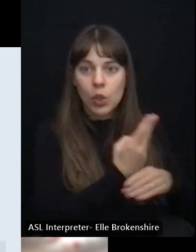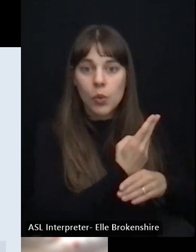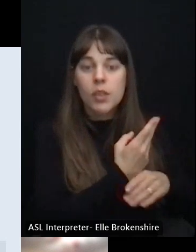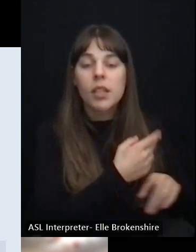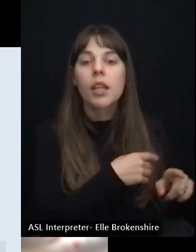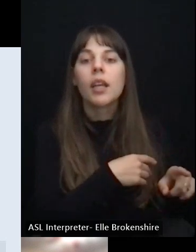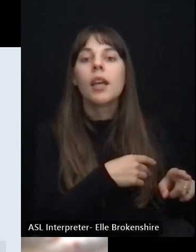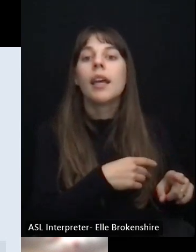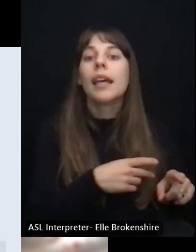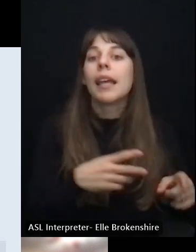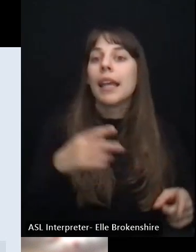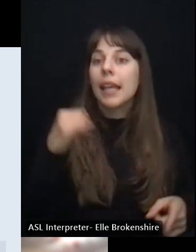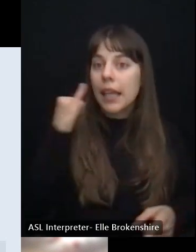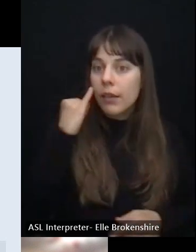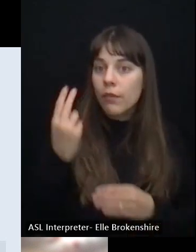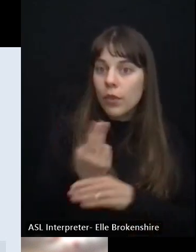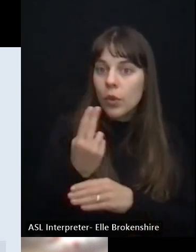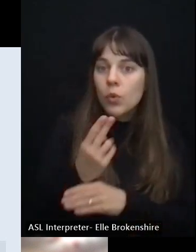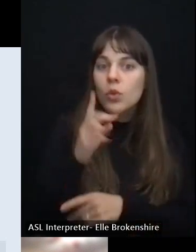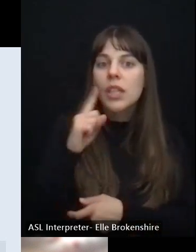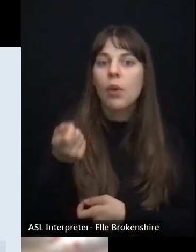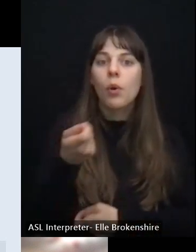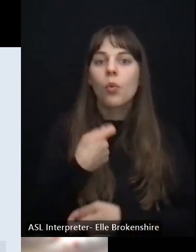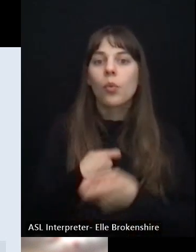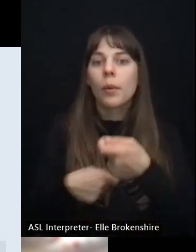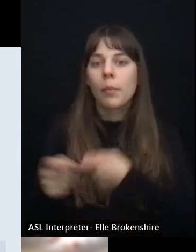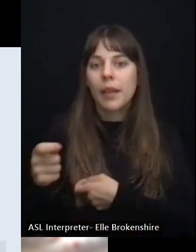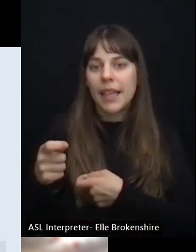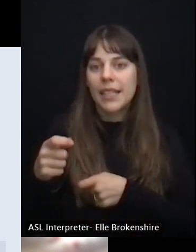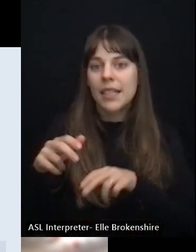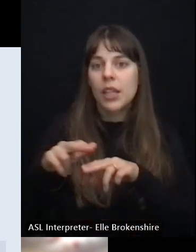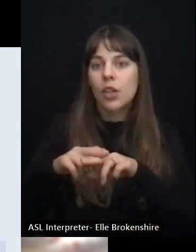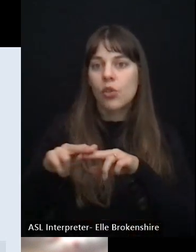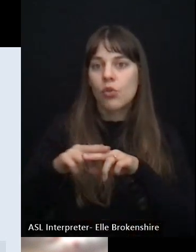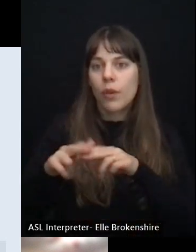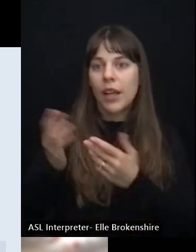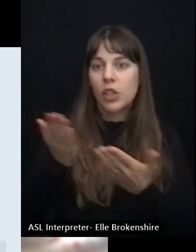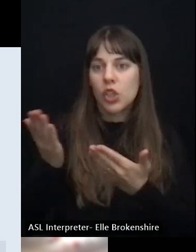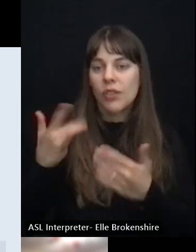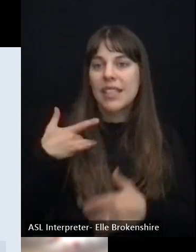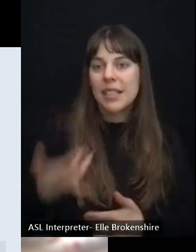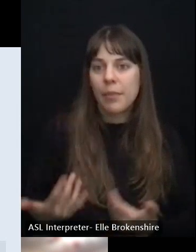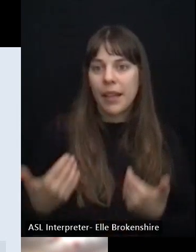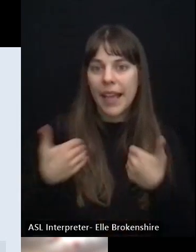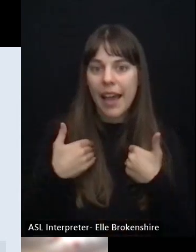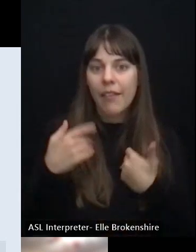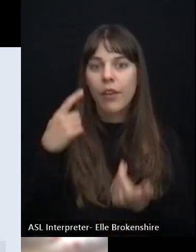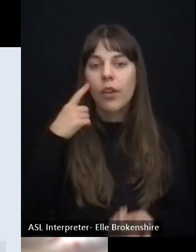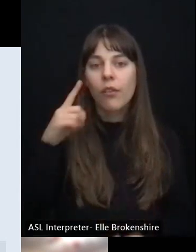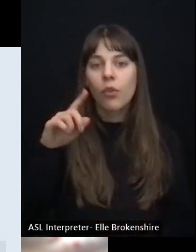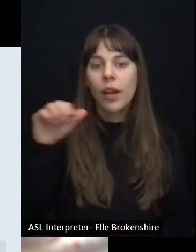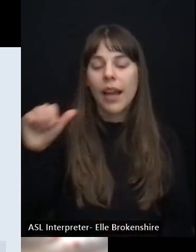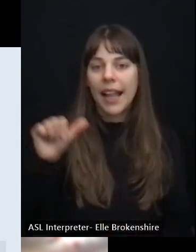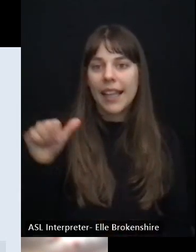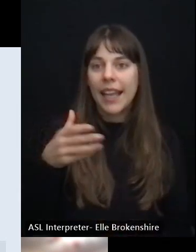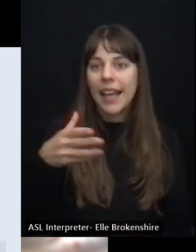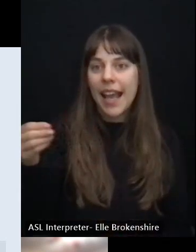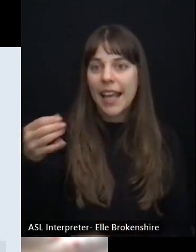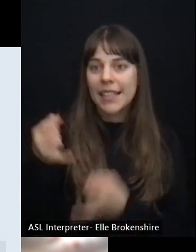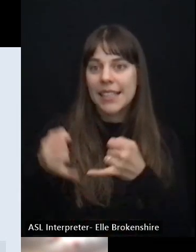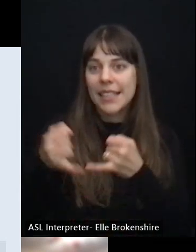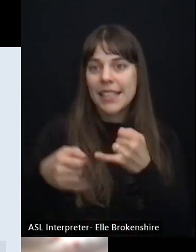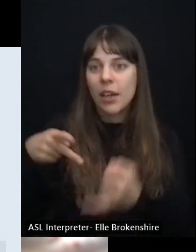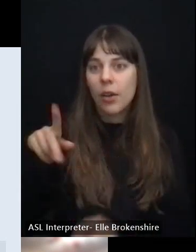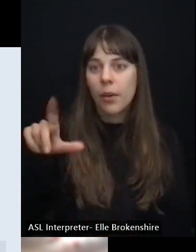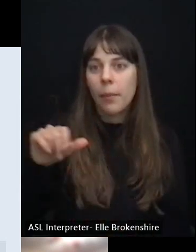between Allegheny and Still Plaza, providing service to all platforms at Allegheny, Northside, Gateway, and Wood Street, where